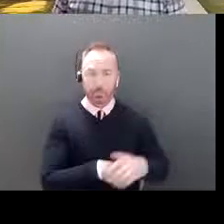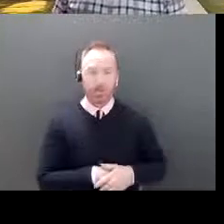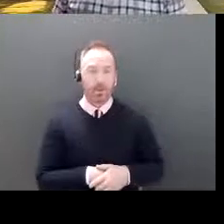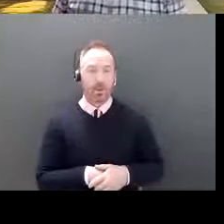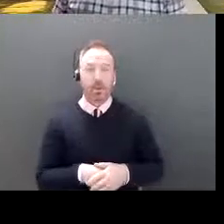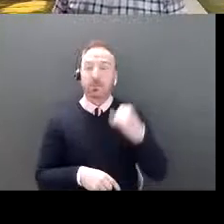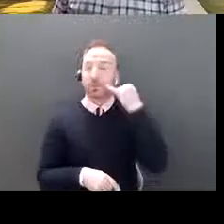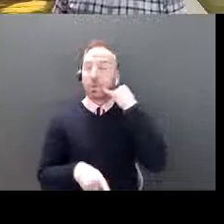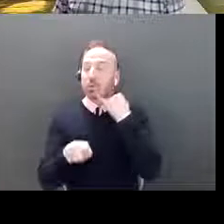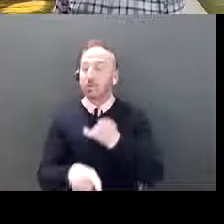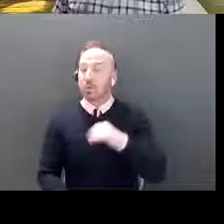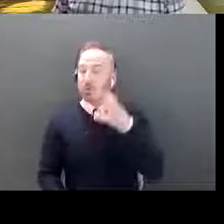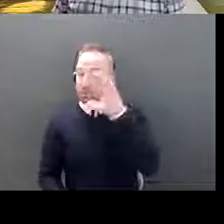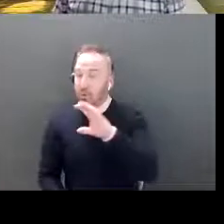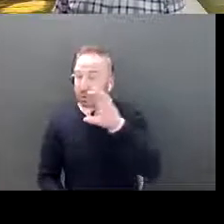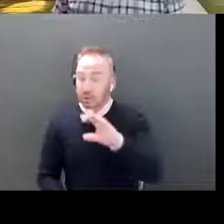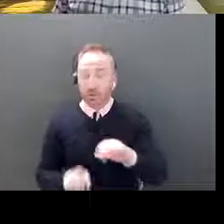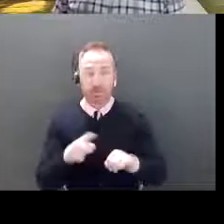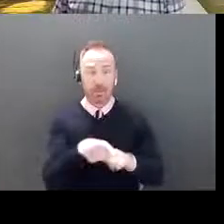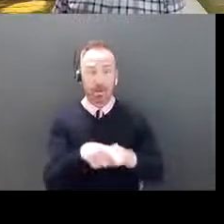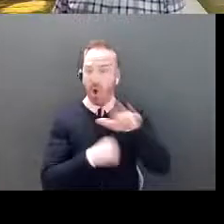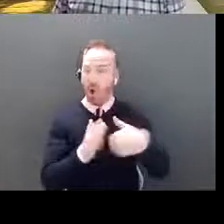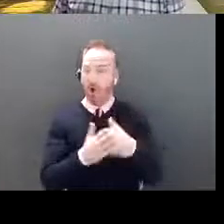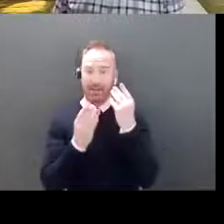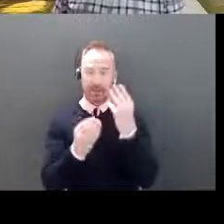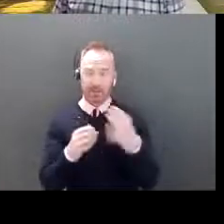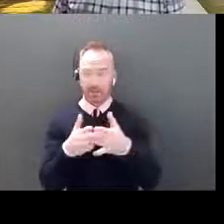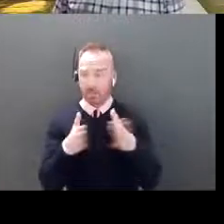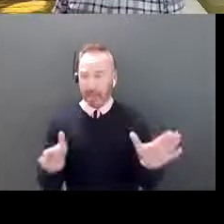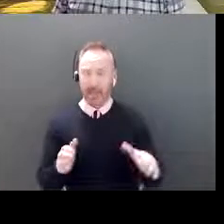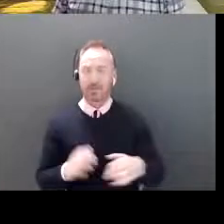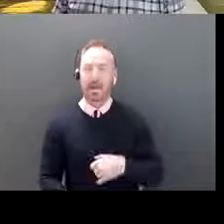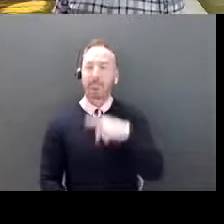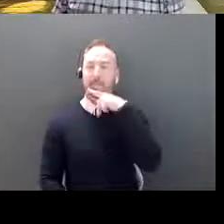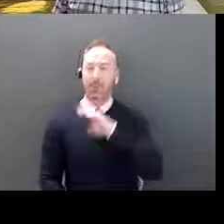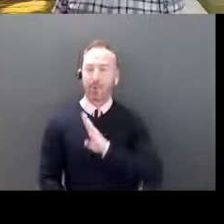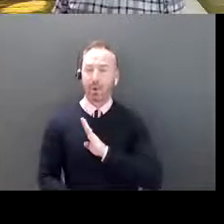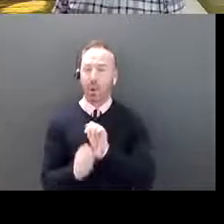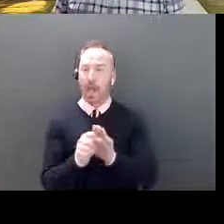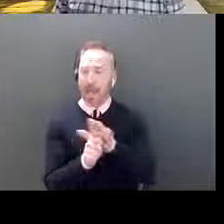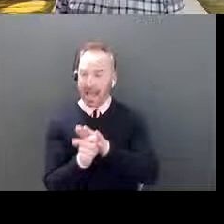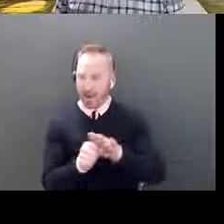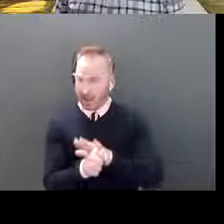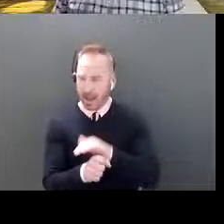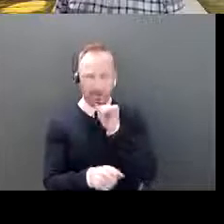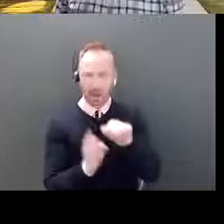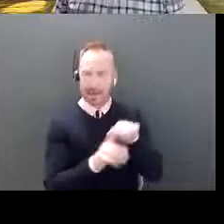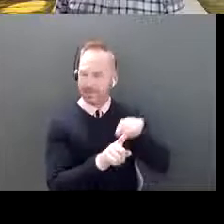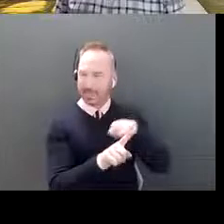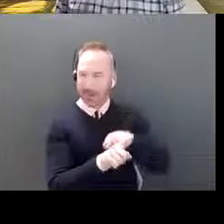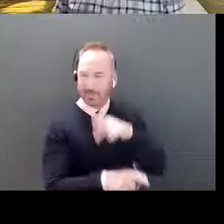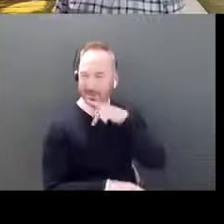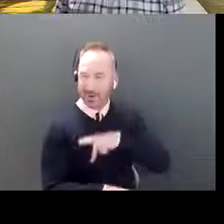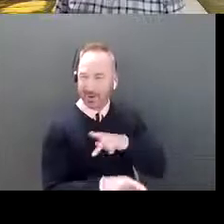all this information is public. It was a case out of the Peterborough area, and I'm not picking on anybody from Peterborough. I'm always hesitant when